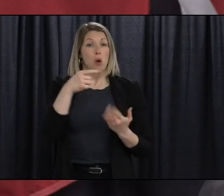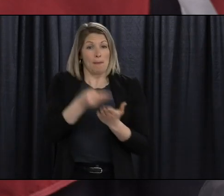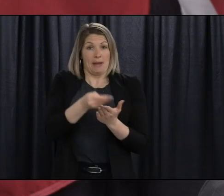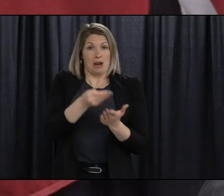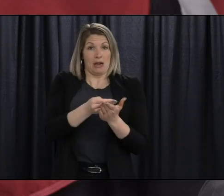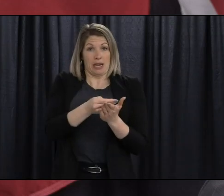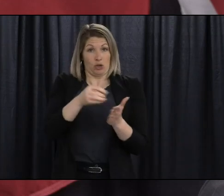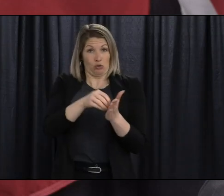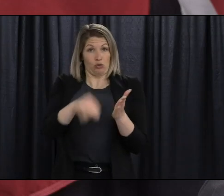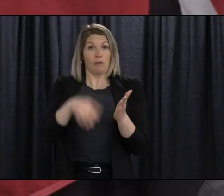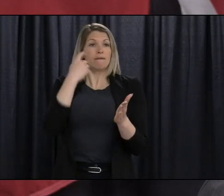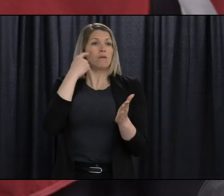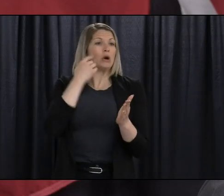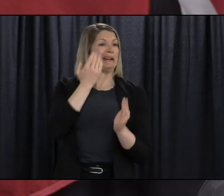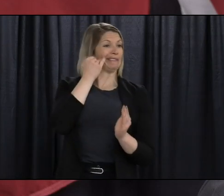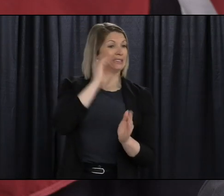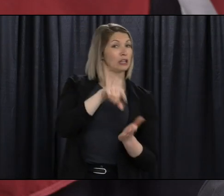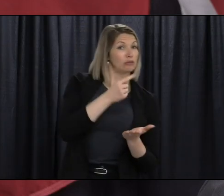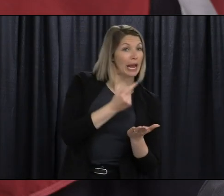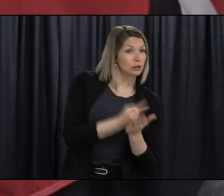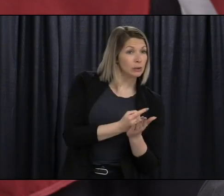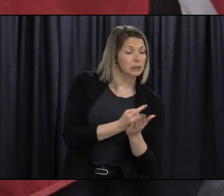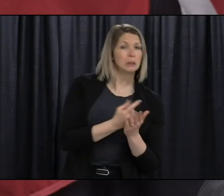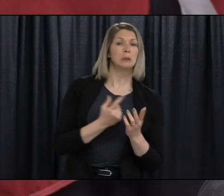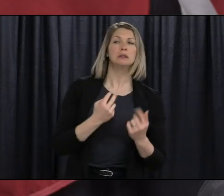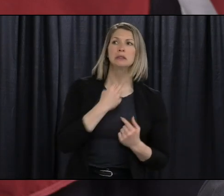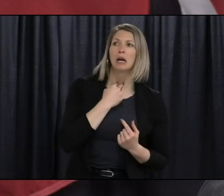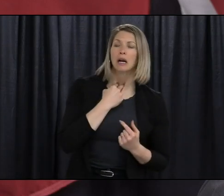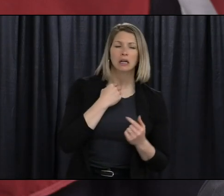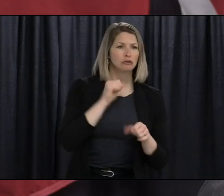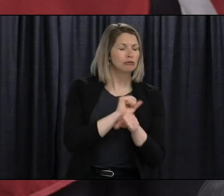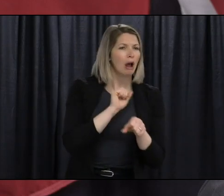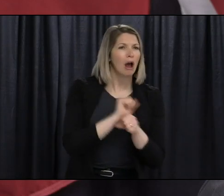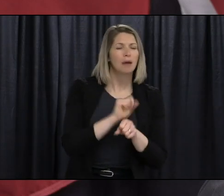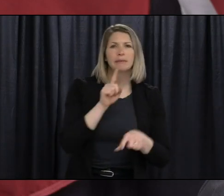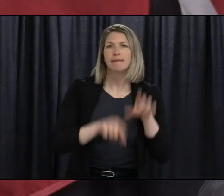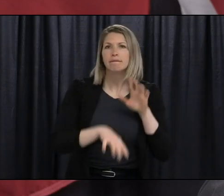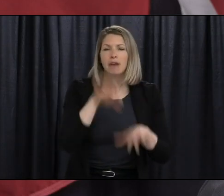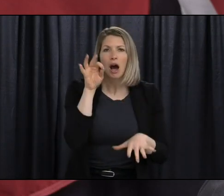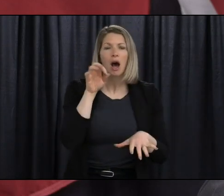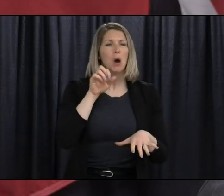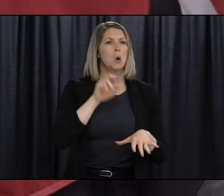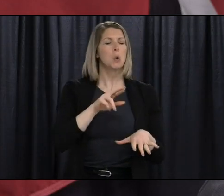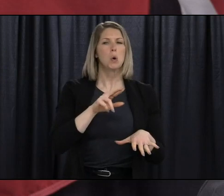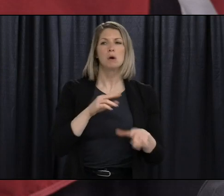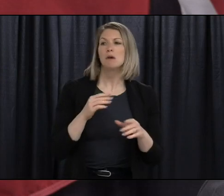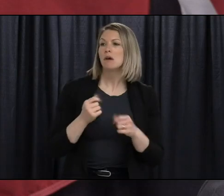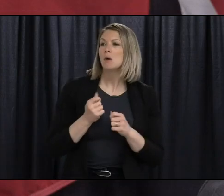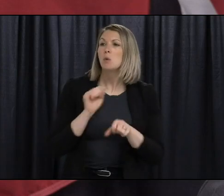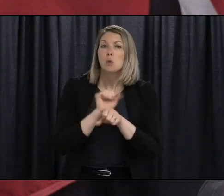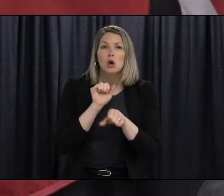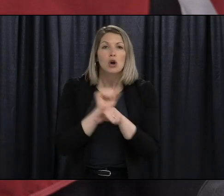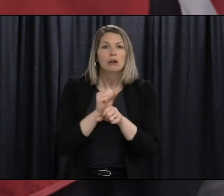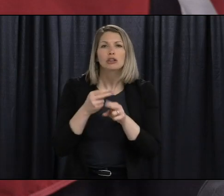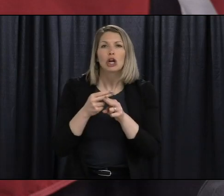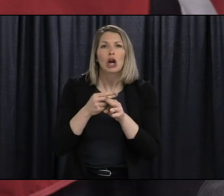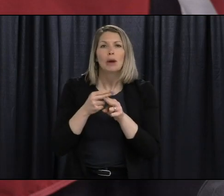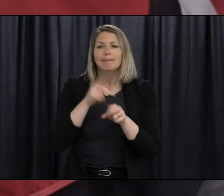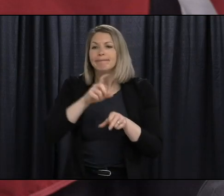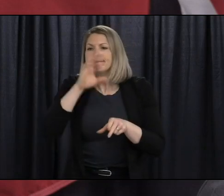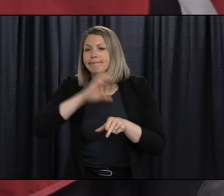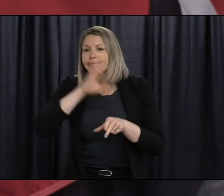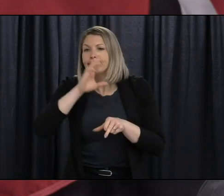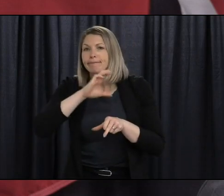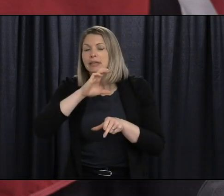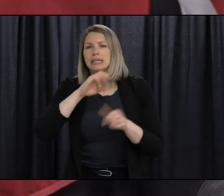recent graduates. You can apply by going to the Canada Revenue Agency. And to expedite your application,